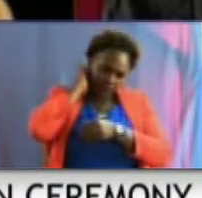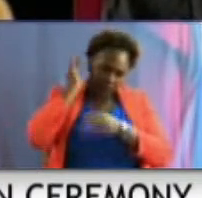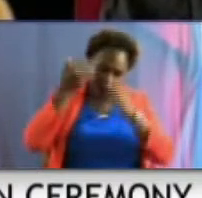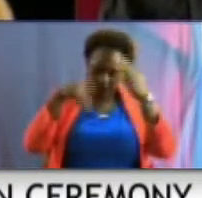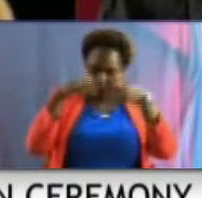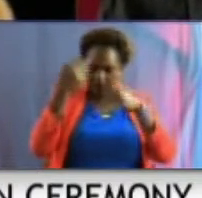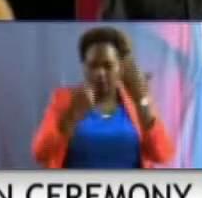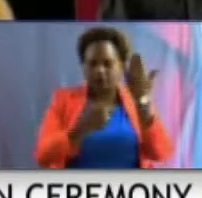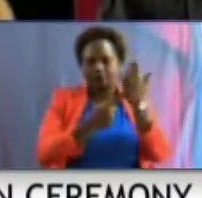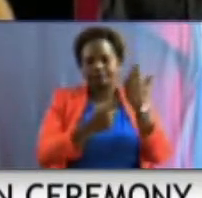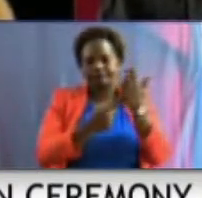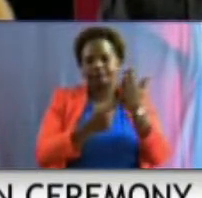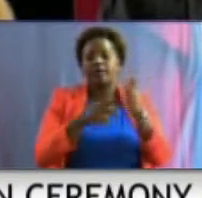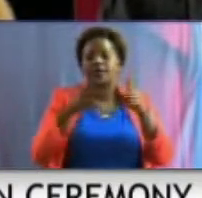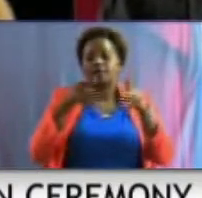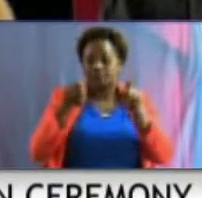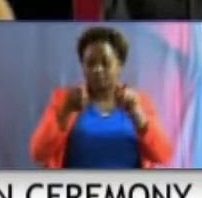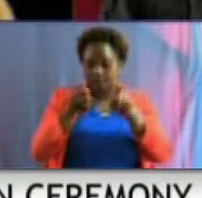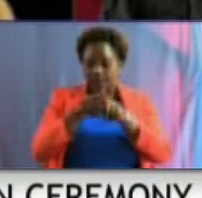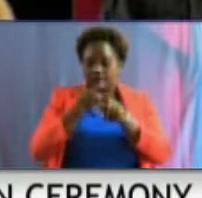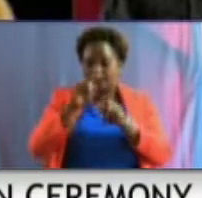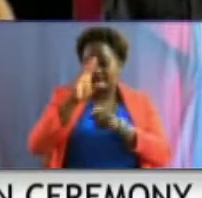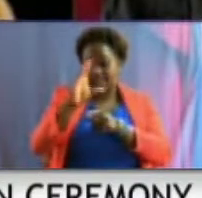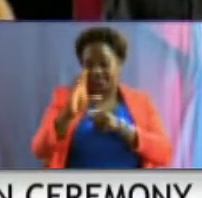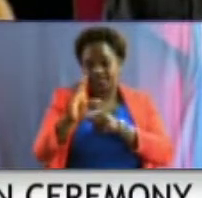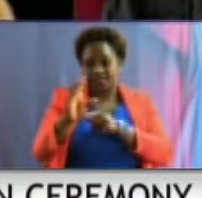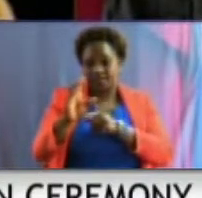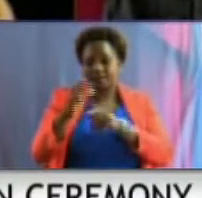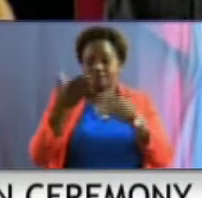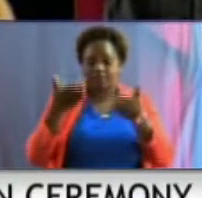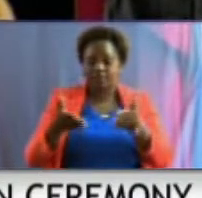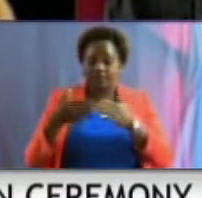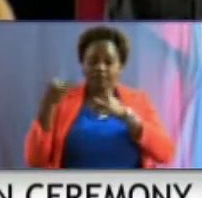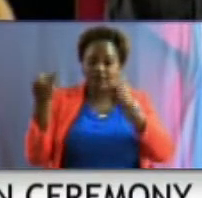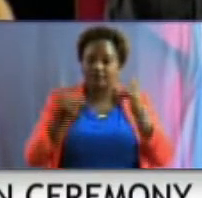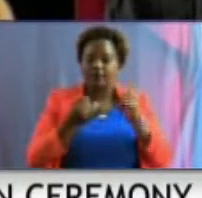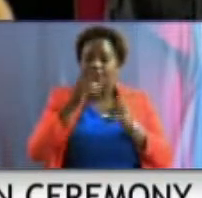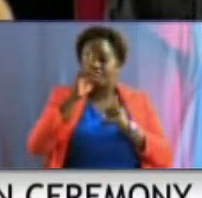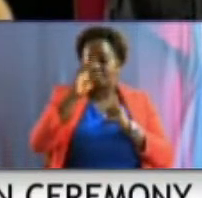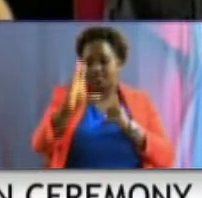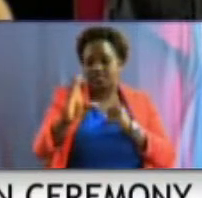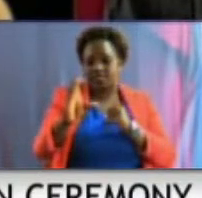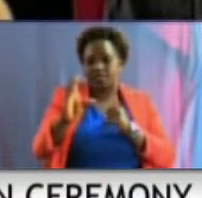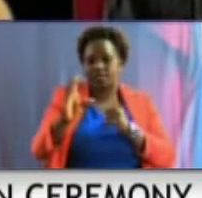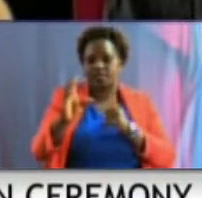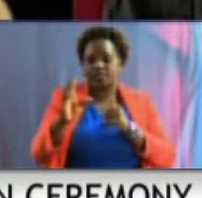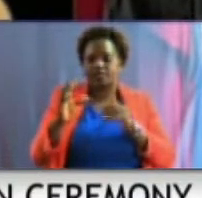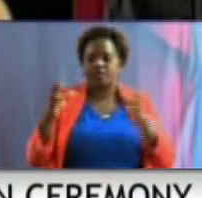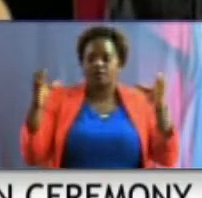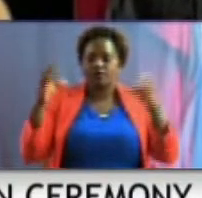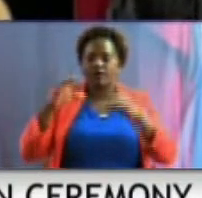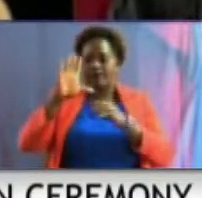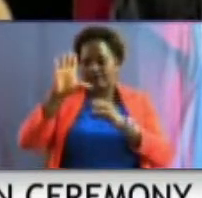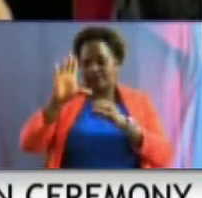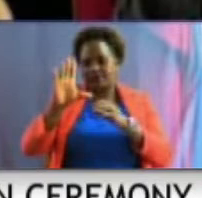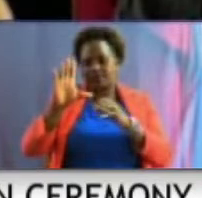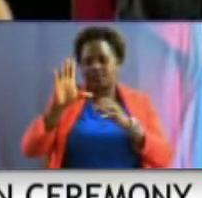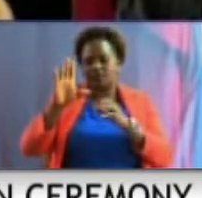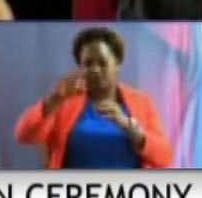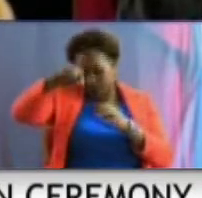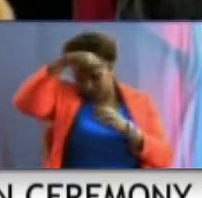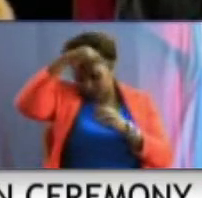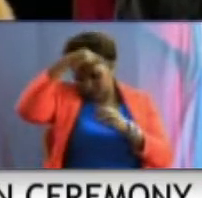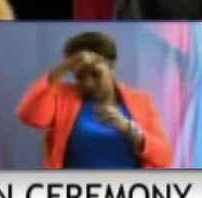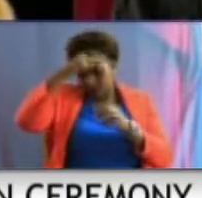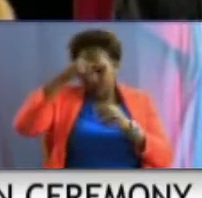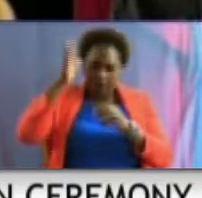of Technology. Mr. Chancellor, sir, may I now invite the Vice Chancellor to constitute the 5th graduation